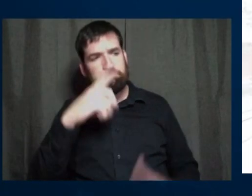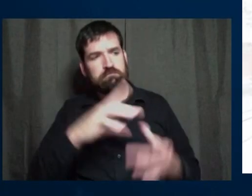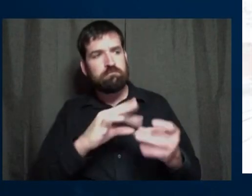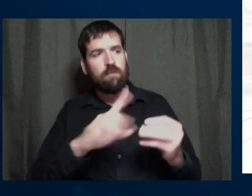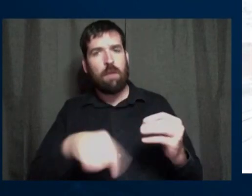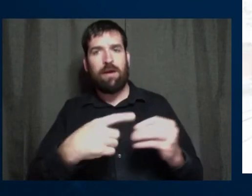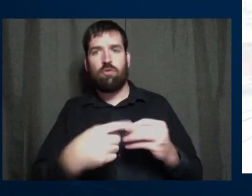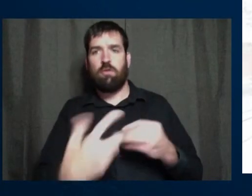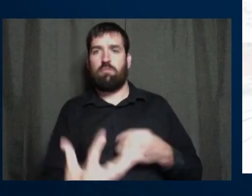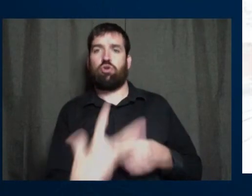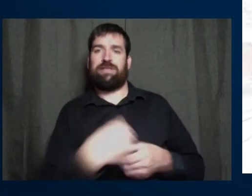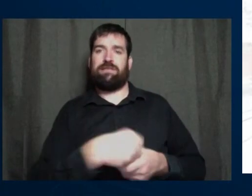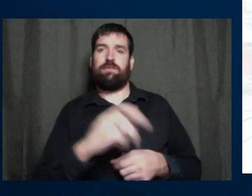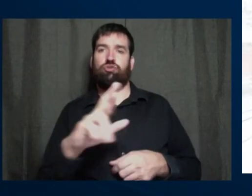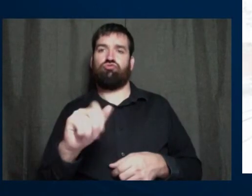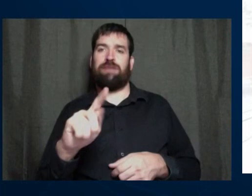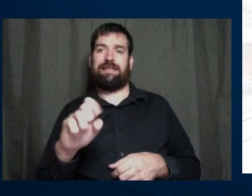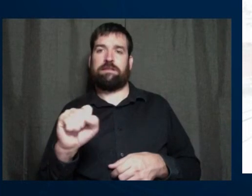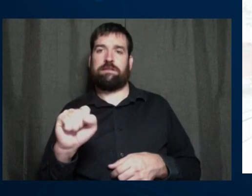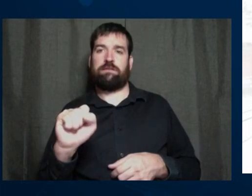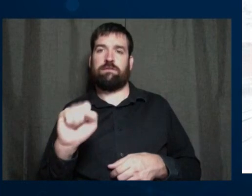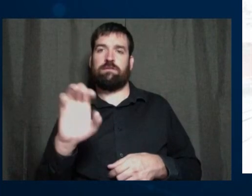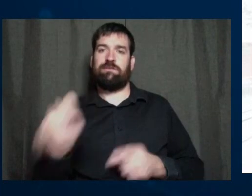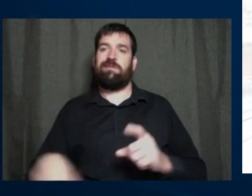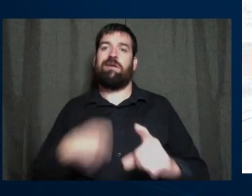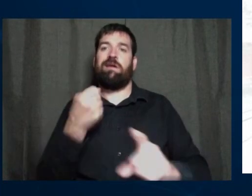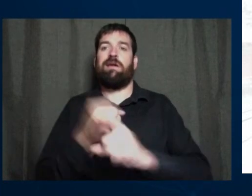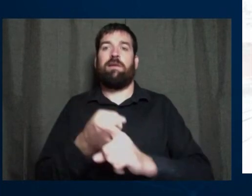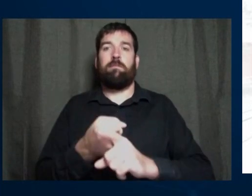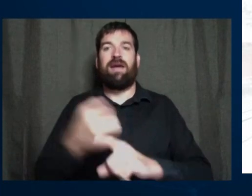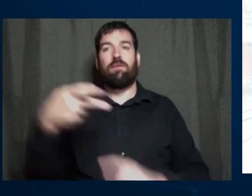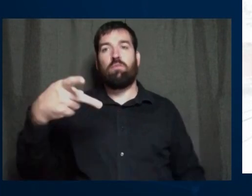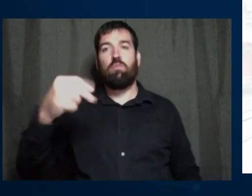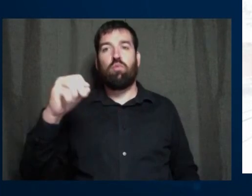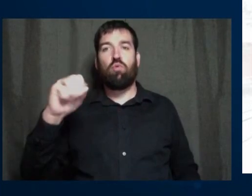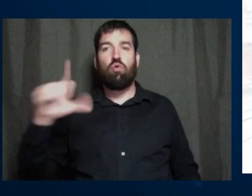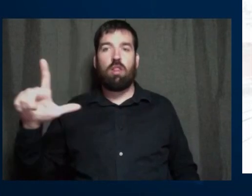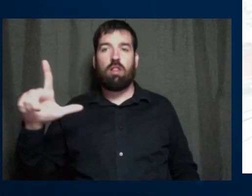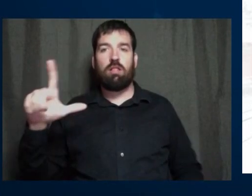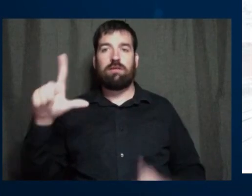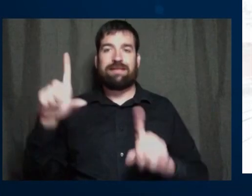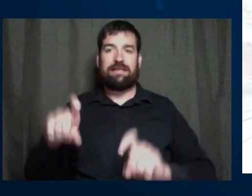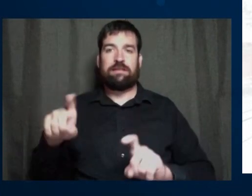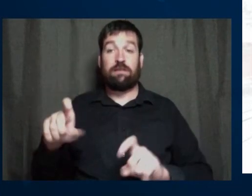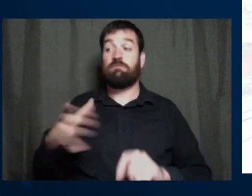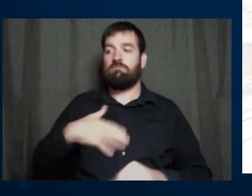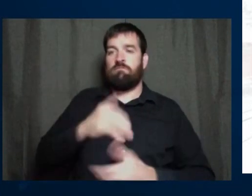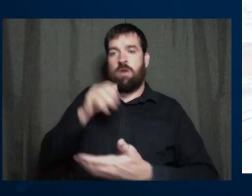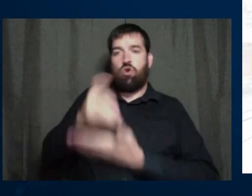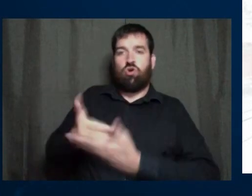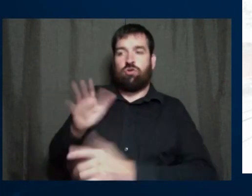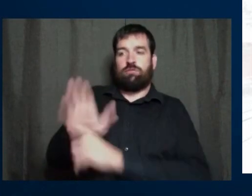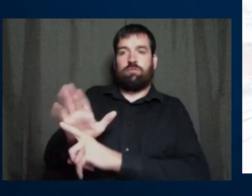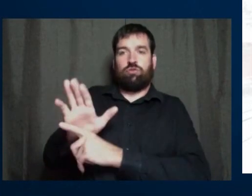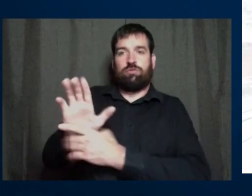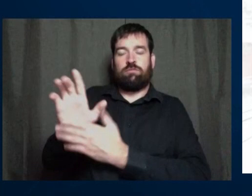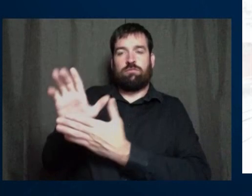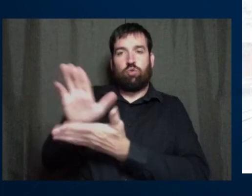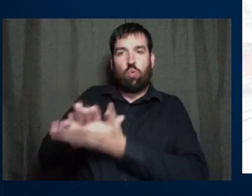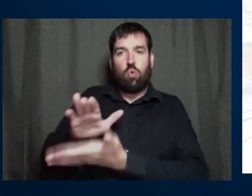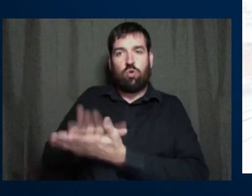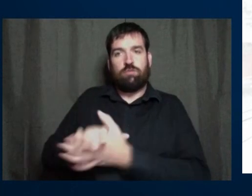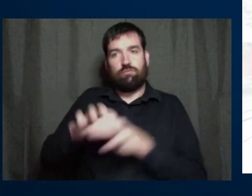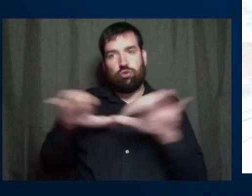rates impact the accuracy of pool testing? My daughter's school is doing weekly pool testing, but